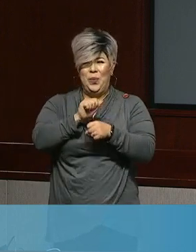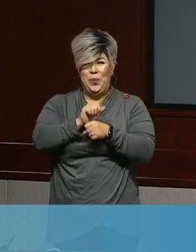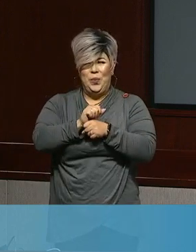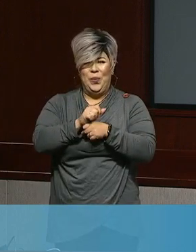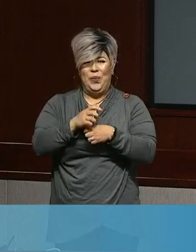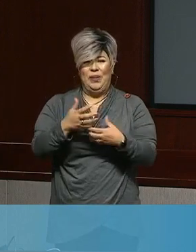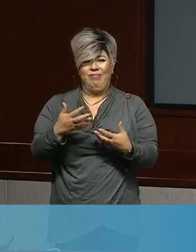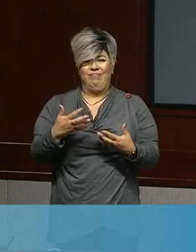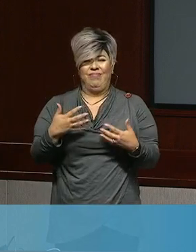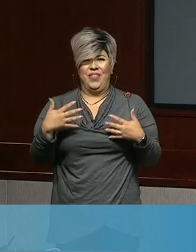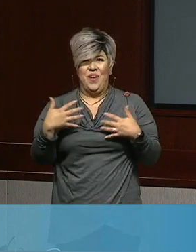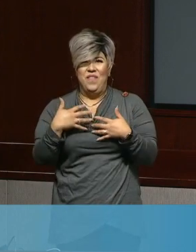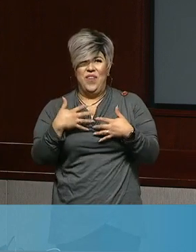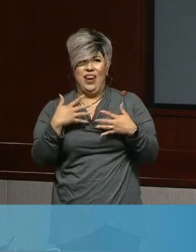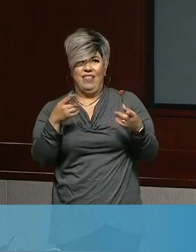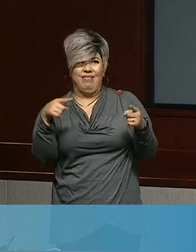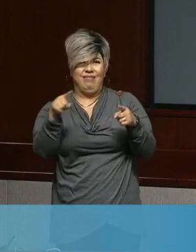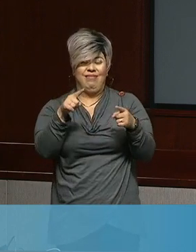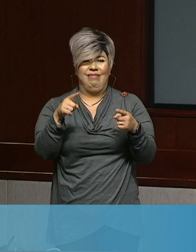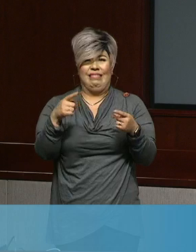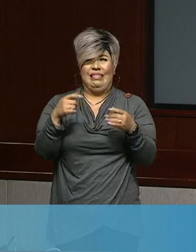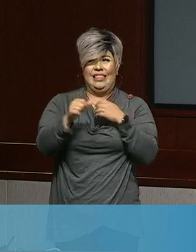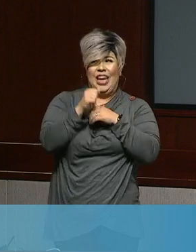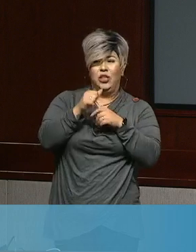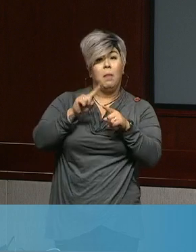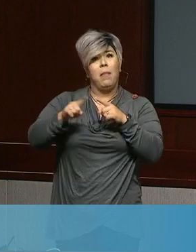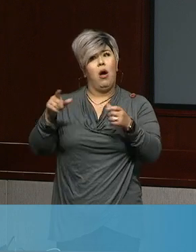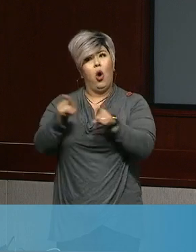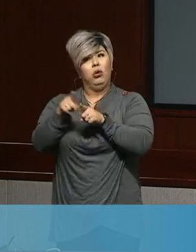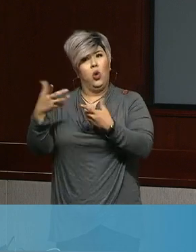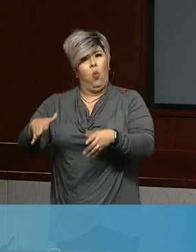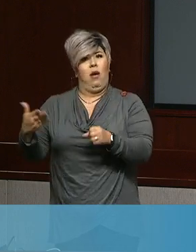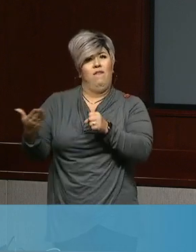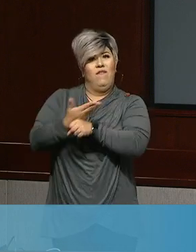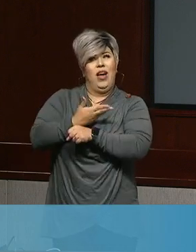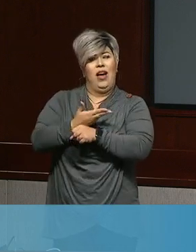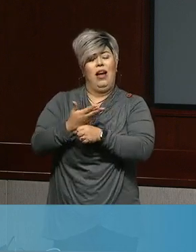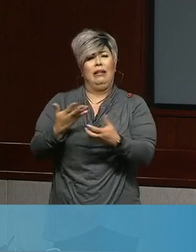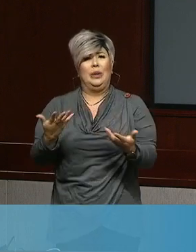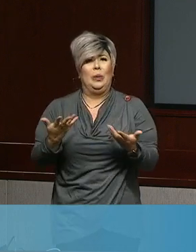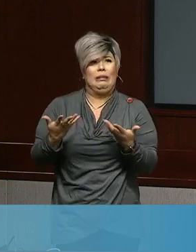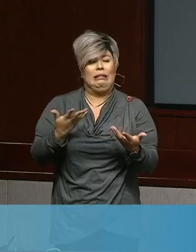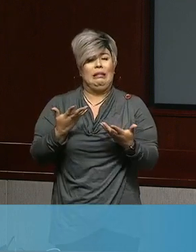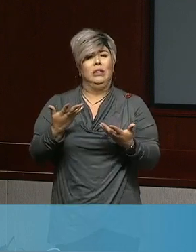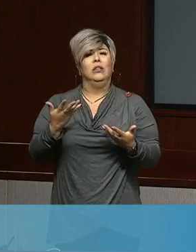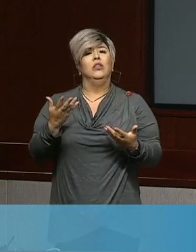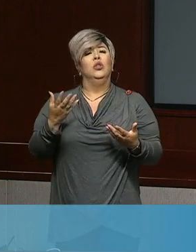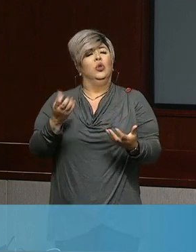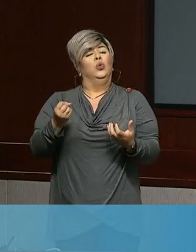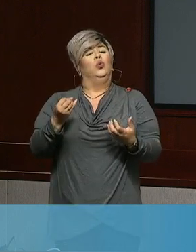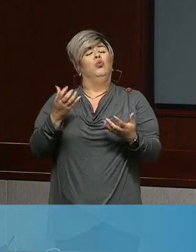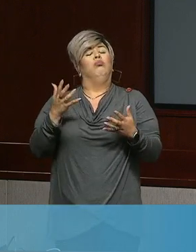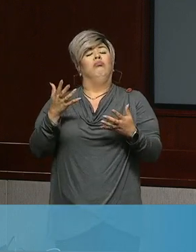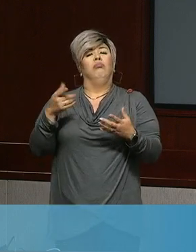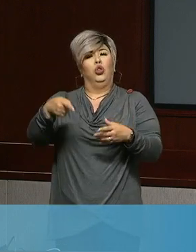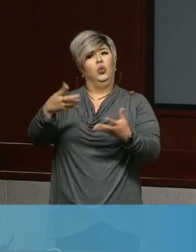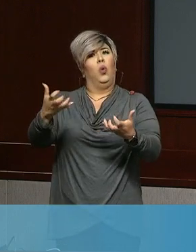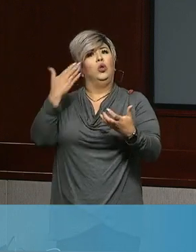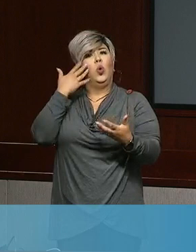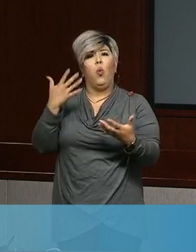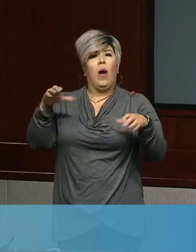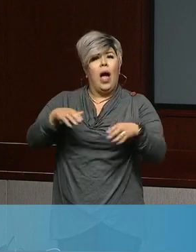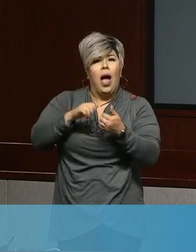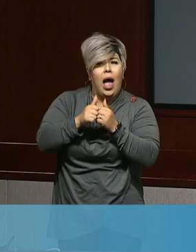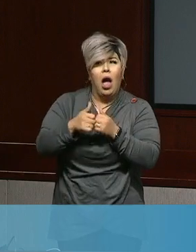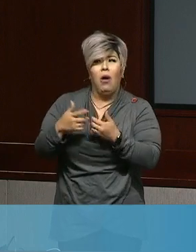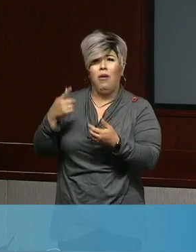she's afraid to be fired, and she wants some action from the county or the state. And again, I appreciate that you guys have always maintained that this is